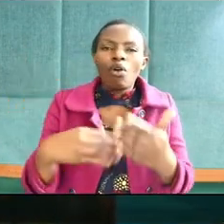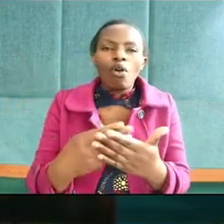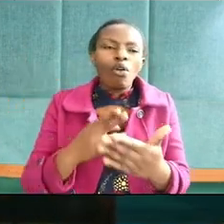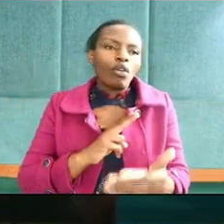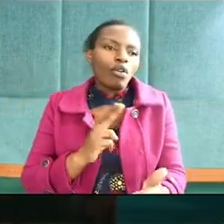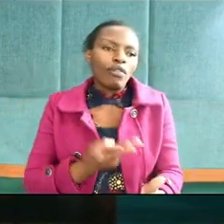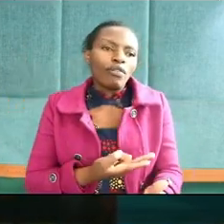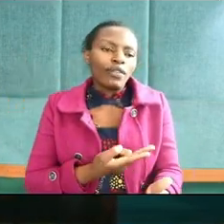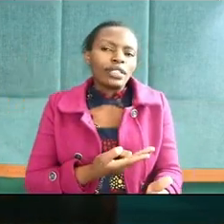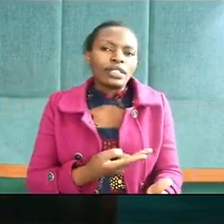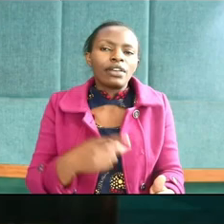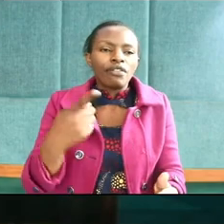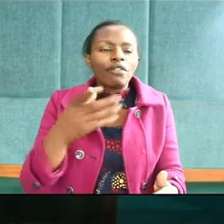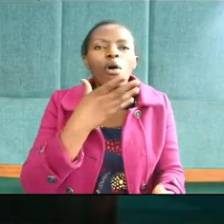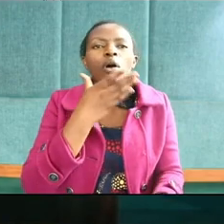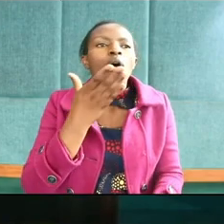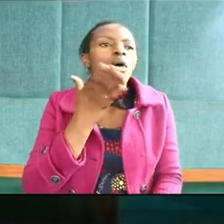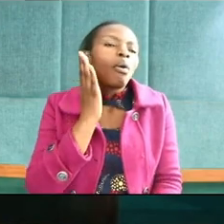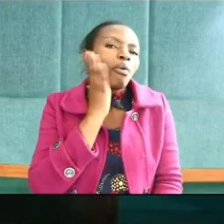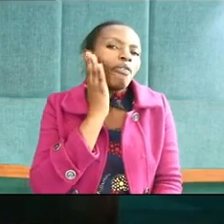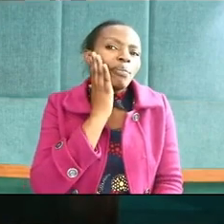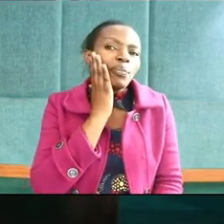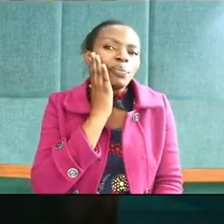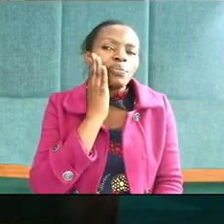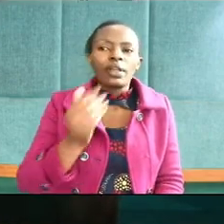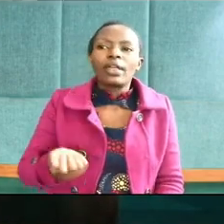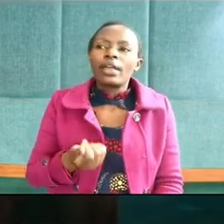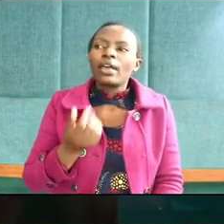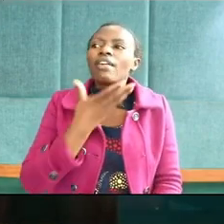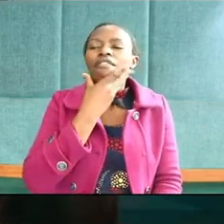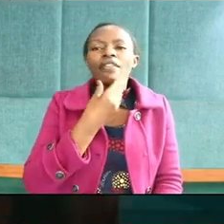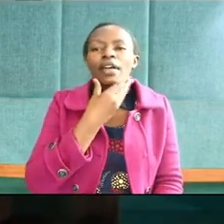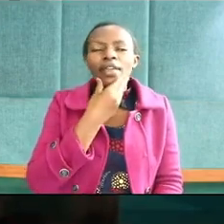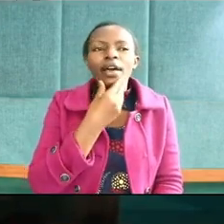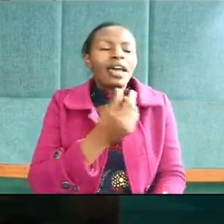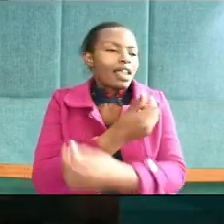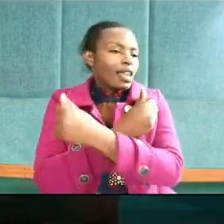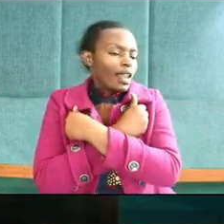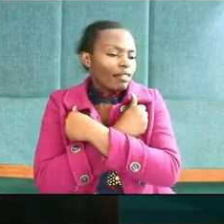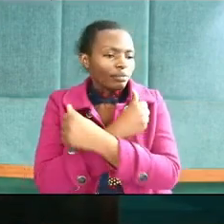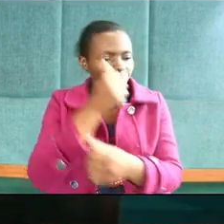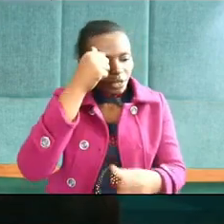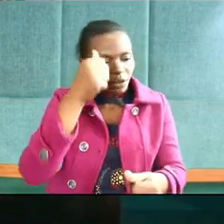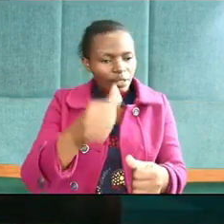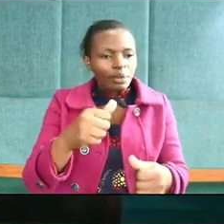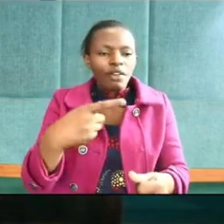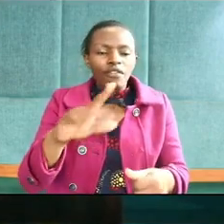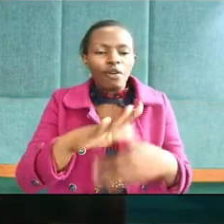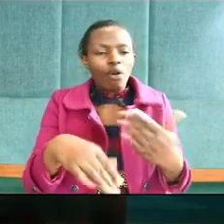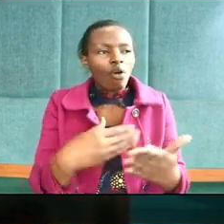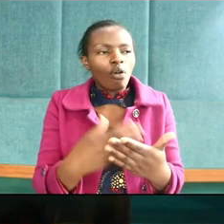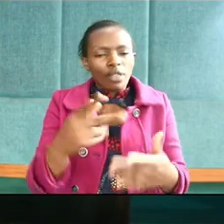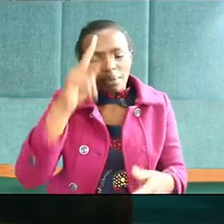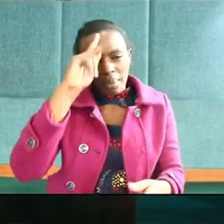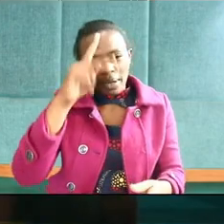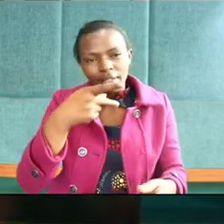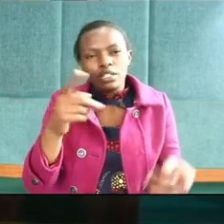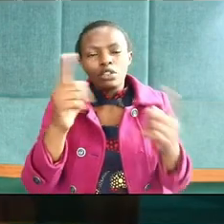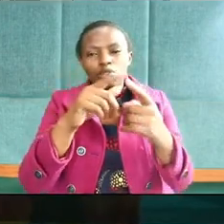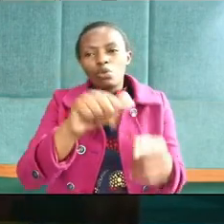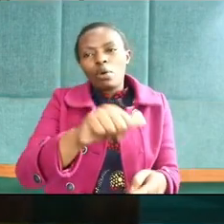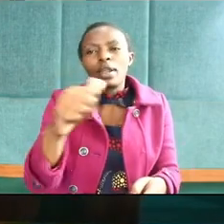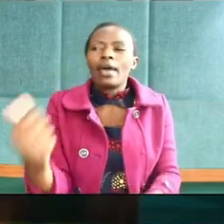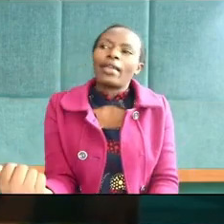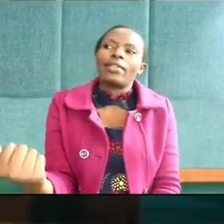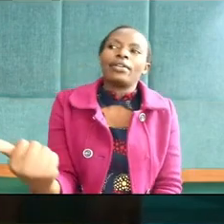both father and mother. There must be love and respect manifested by parents to one another, if